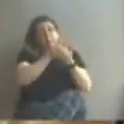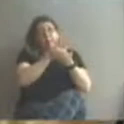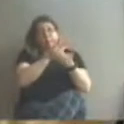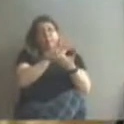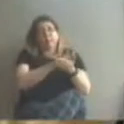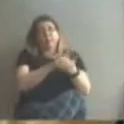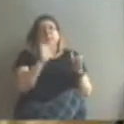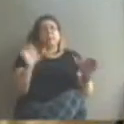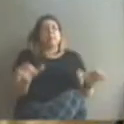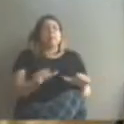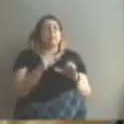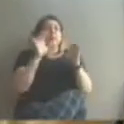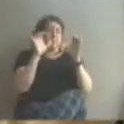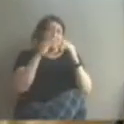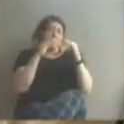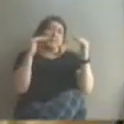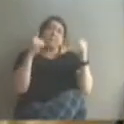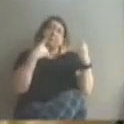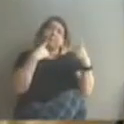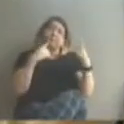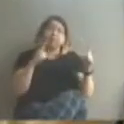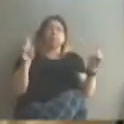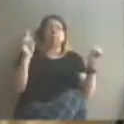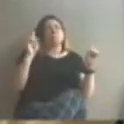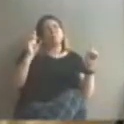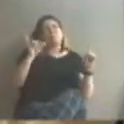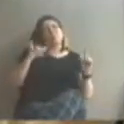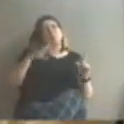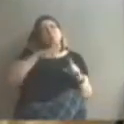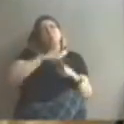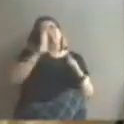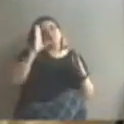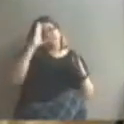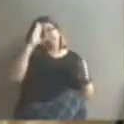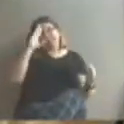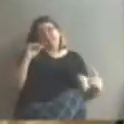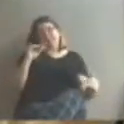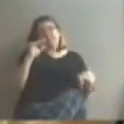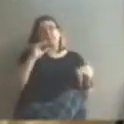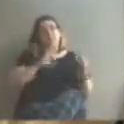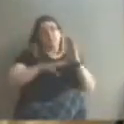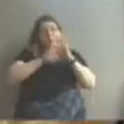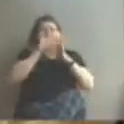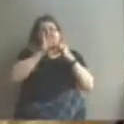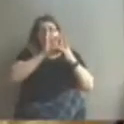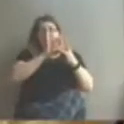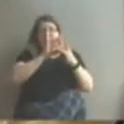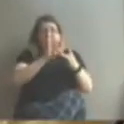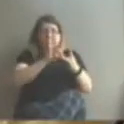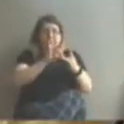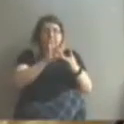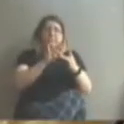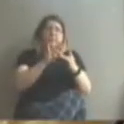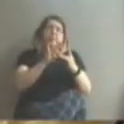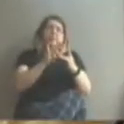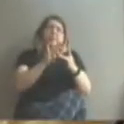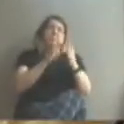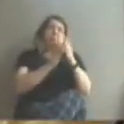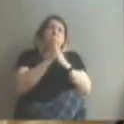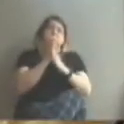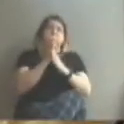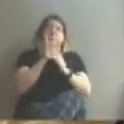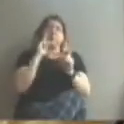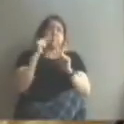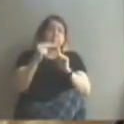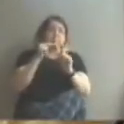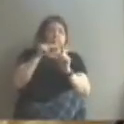to do it at a level of excellence that this board would expect. So building that connectivity is through the lens of